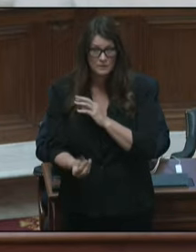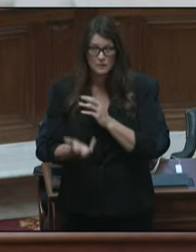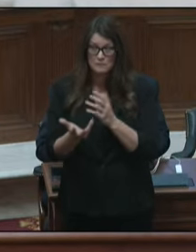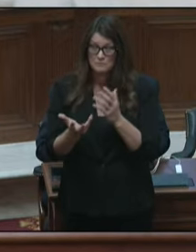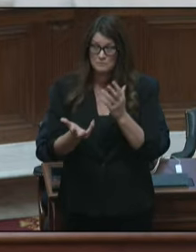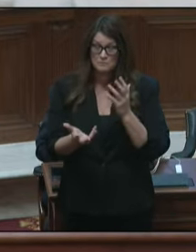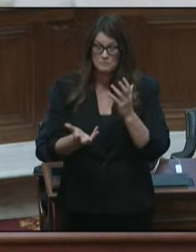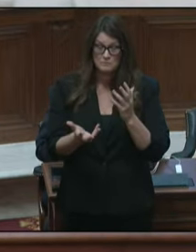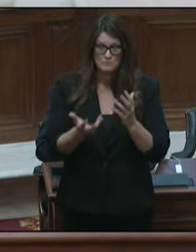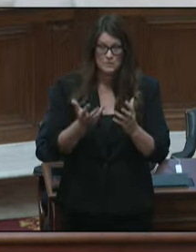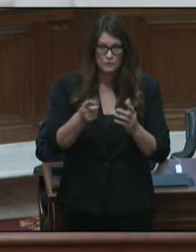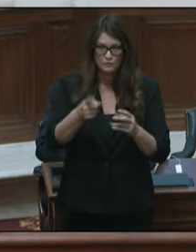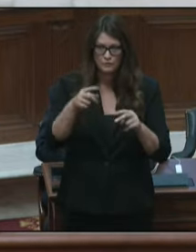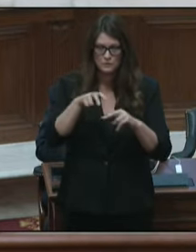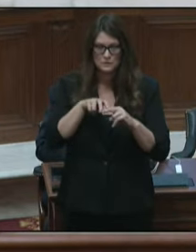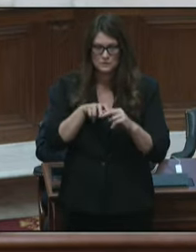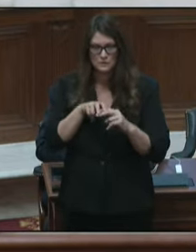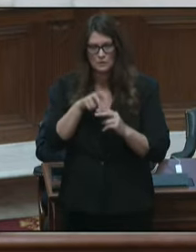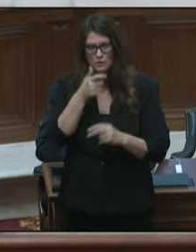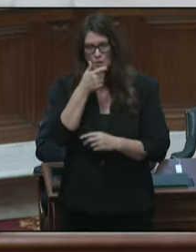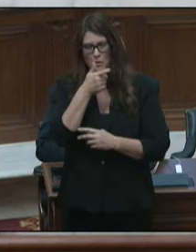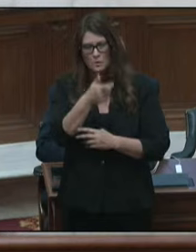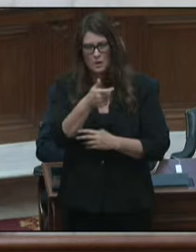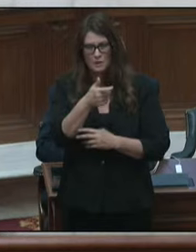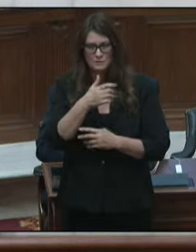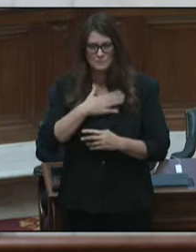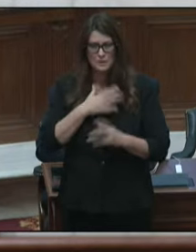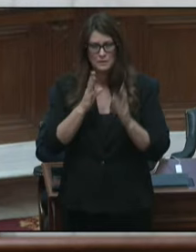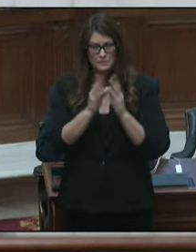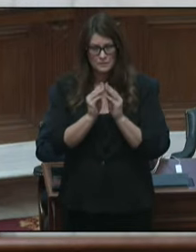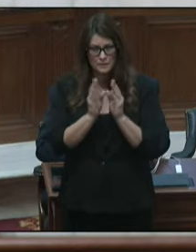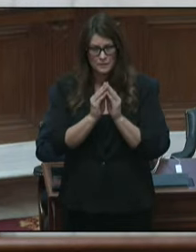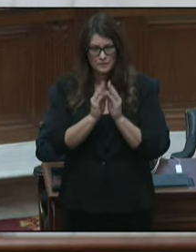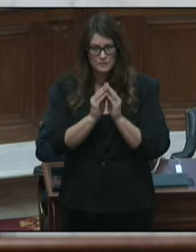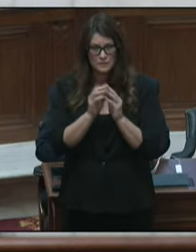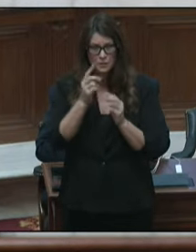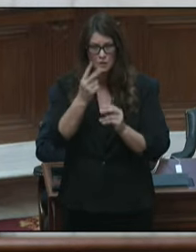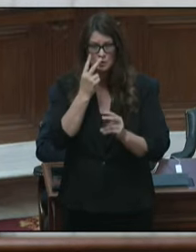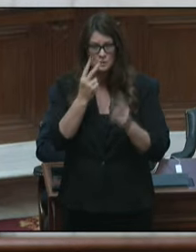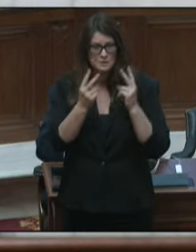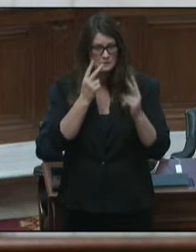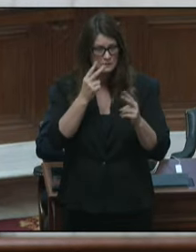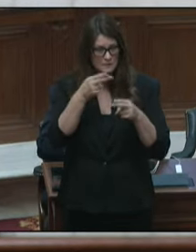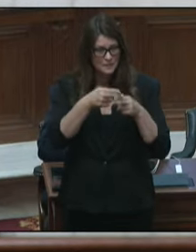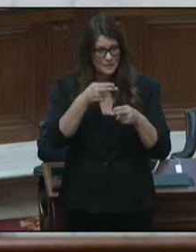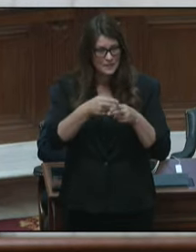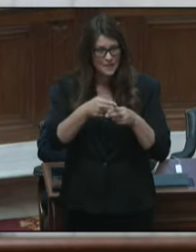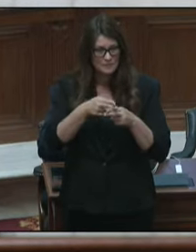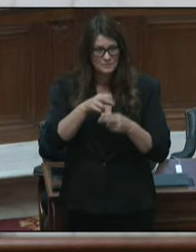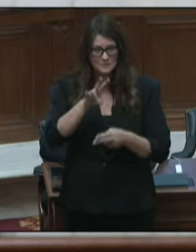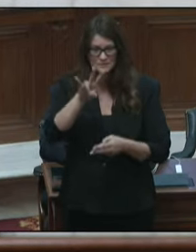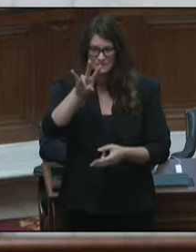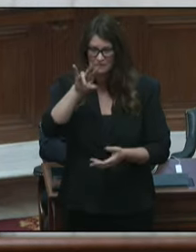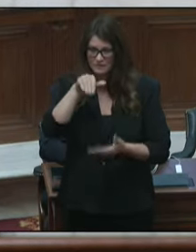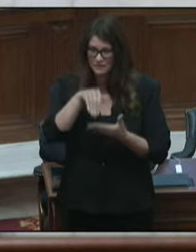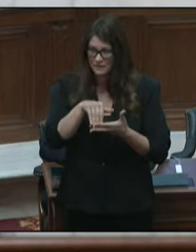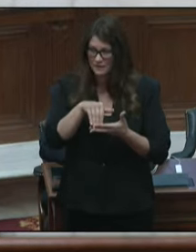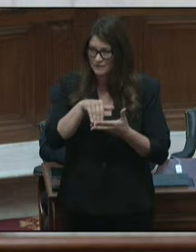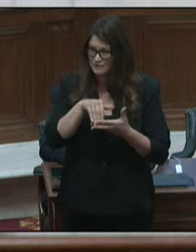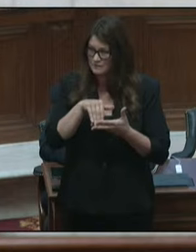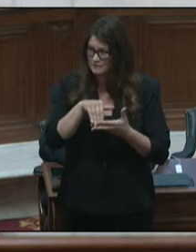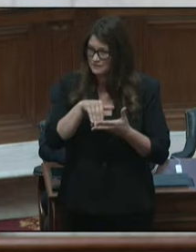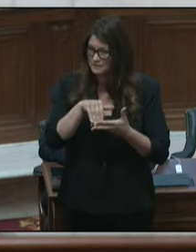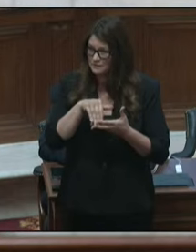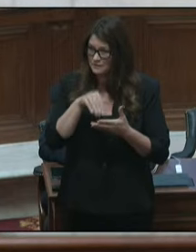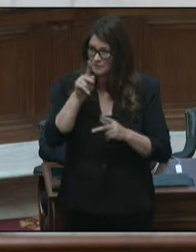sit briefing after briefing after briefing, and you read the names of 7,000 plus